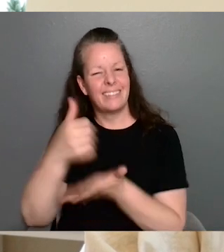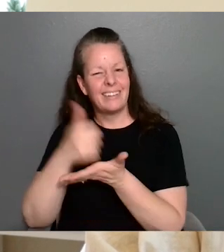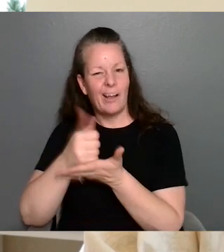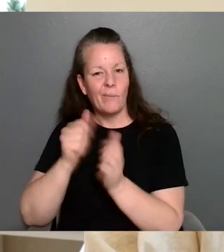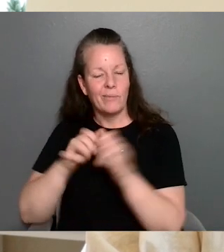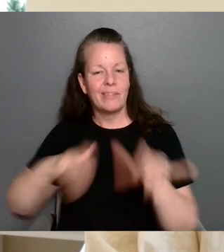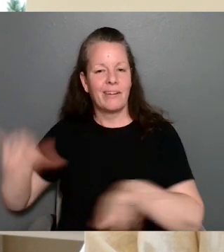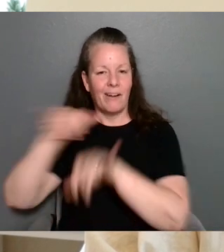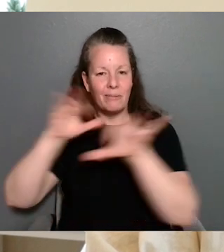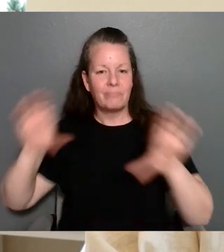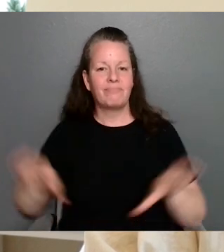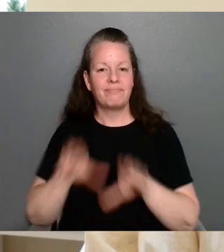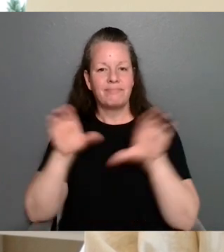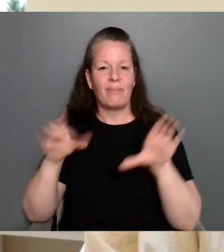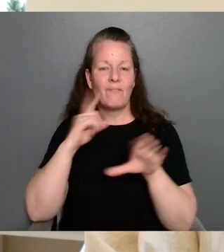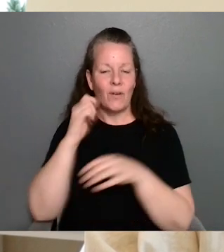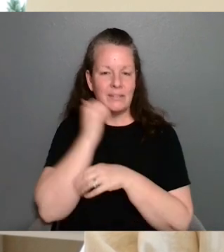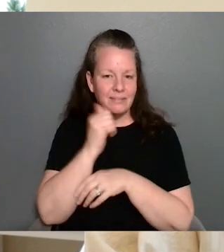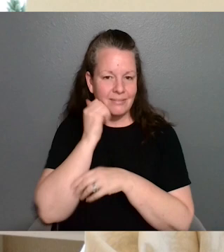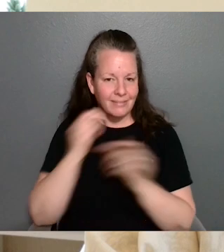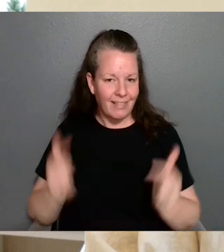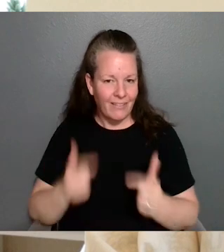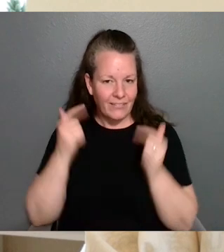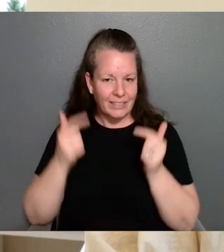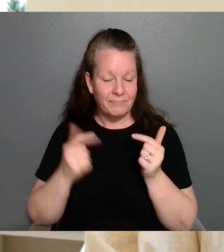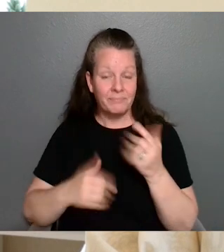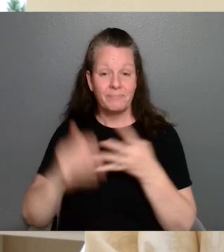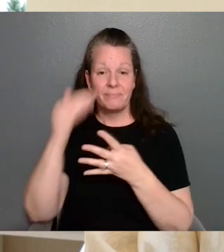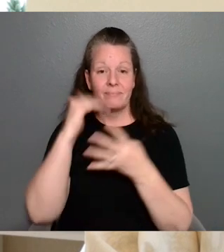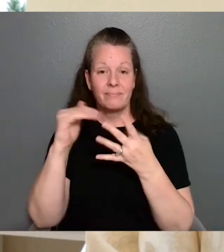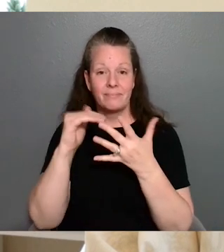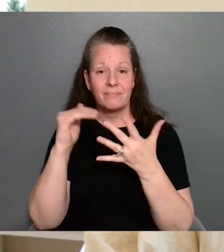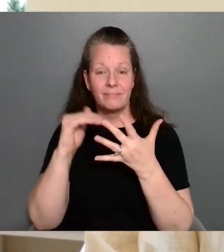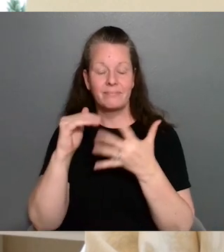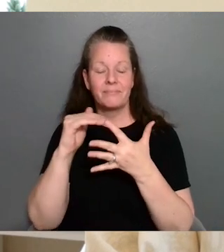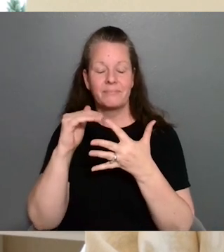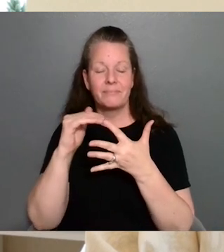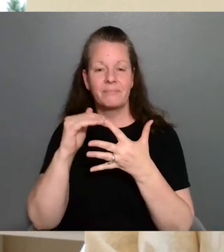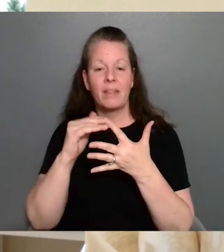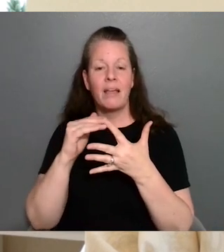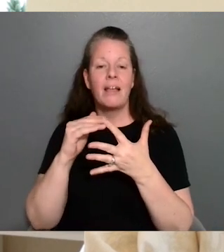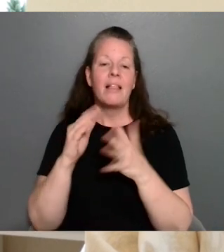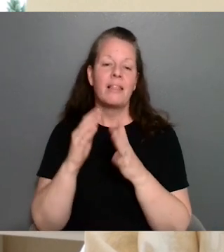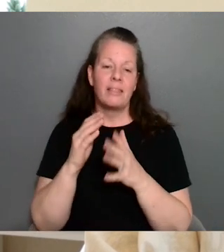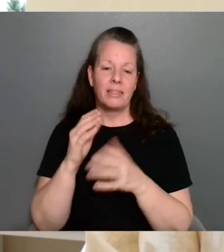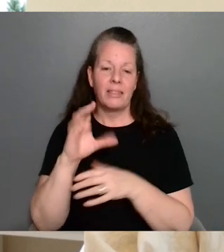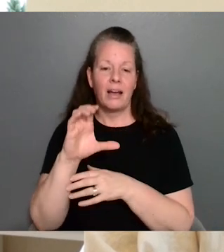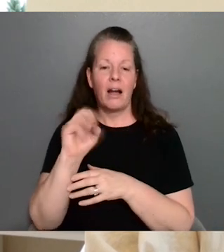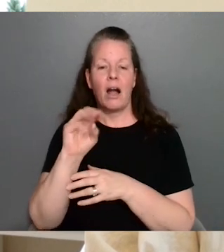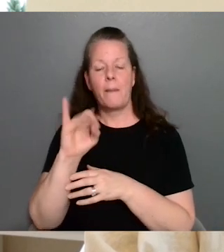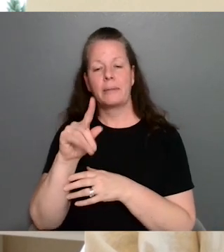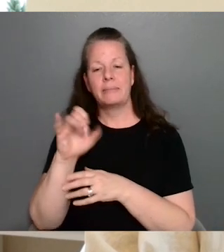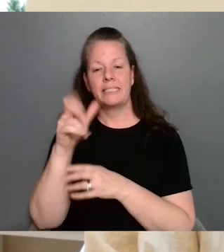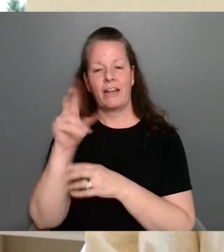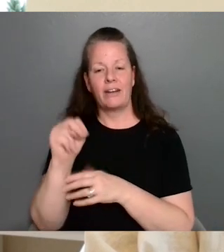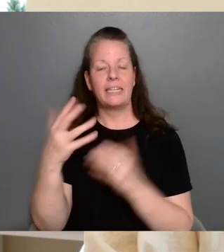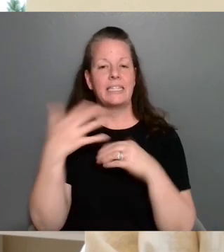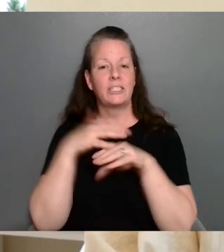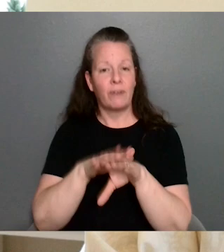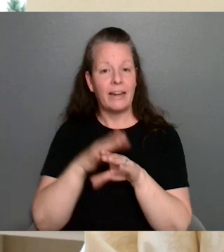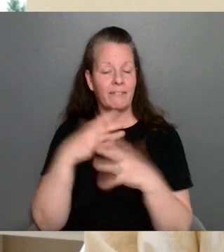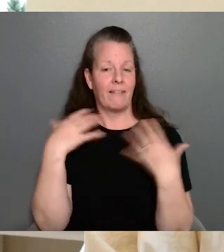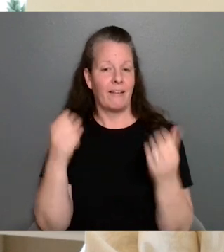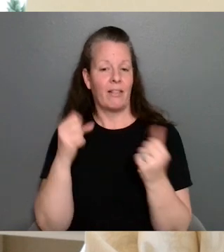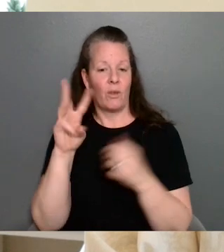help with common activities of daily living. Next, the Complementary and Integrative Health Waiver, or